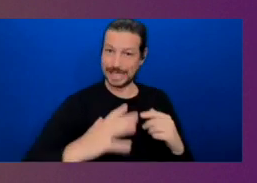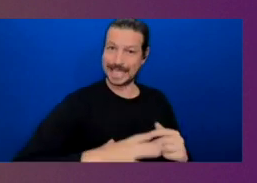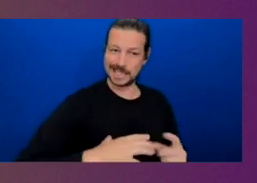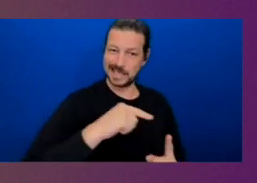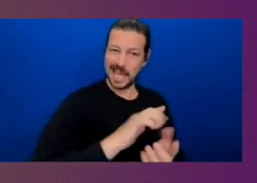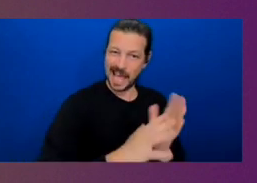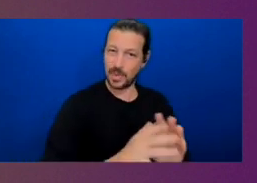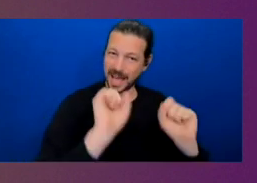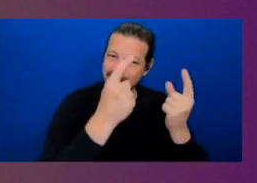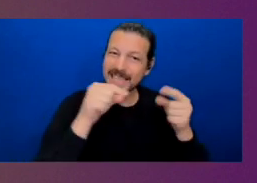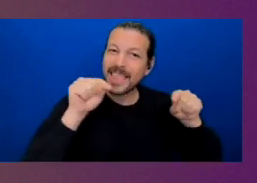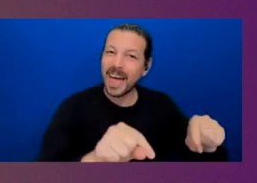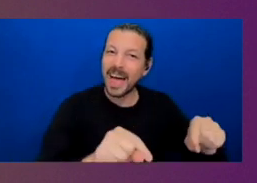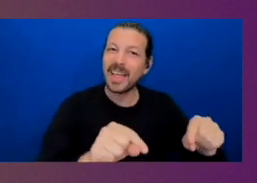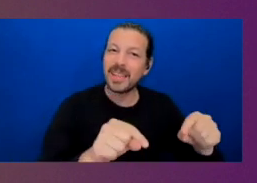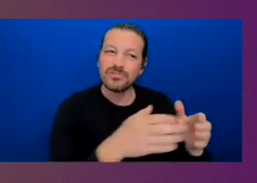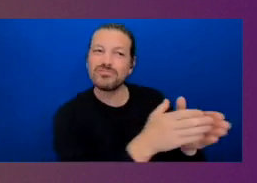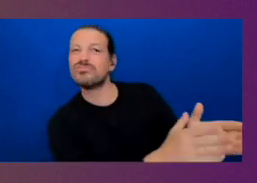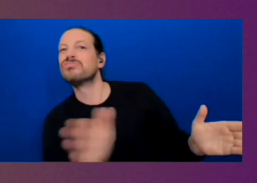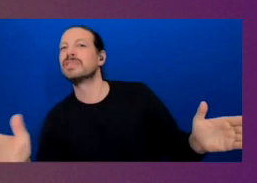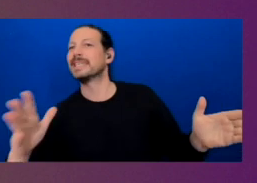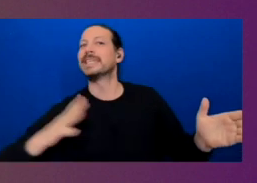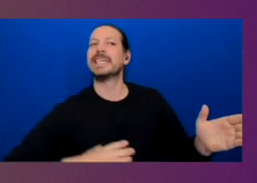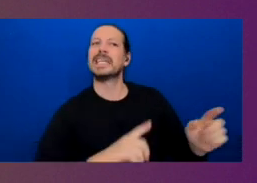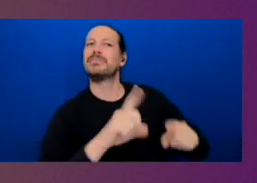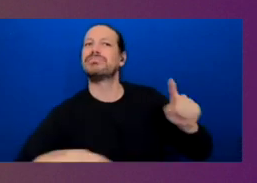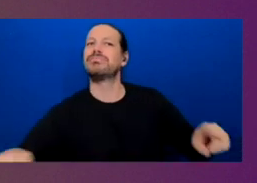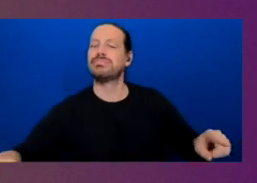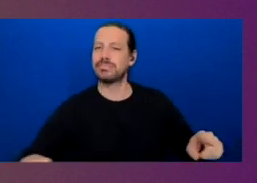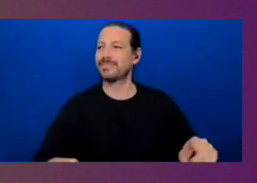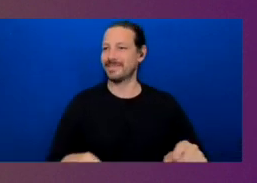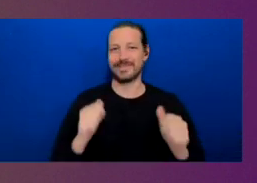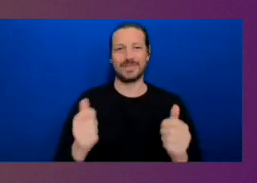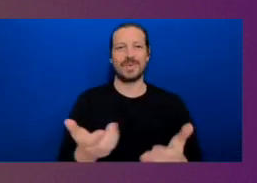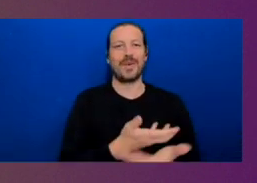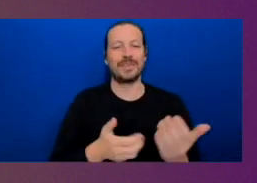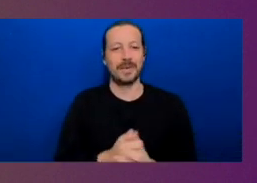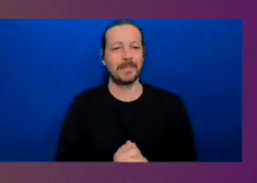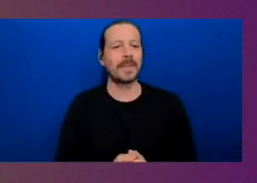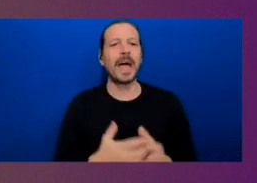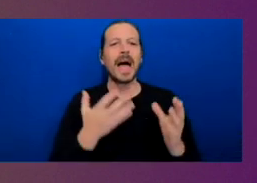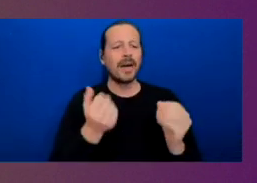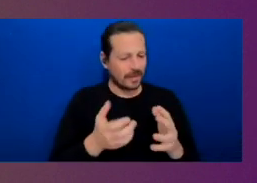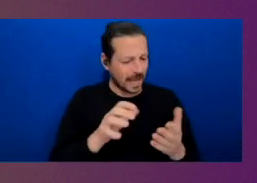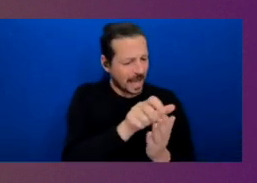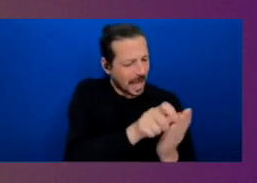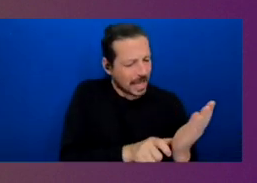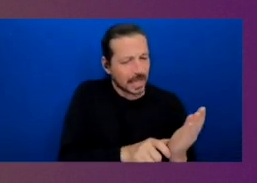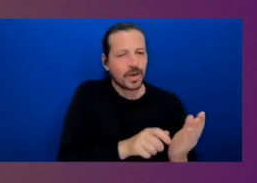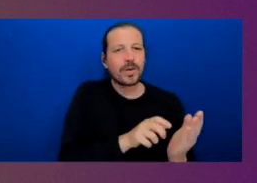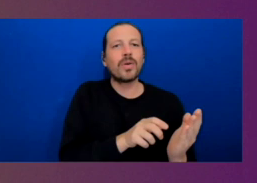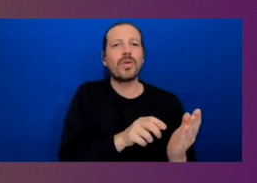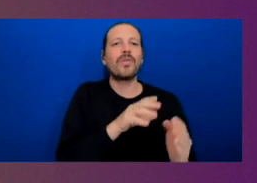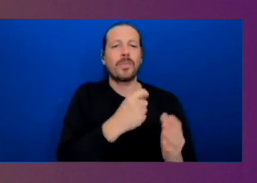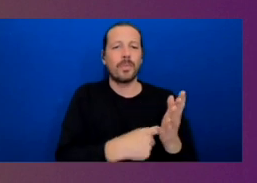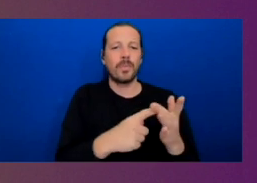And I love the conversation. There's an article by accessibility researcher Richard Ladner where he talks